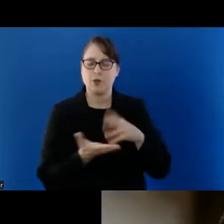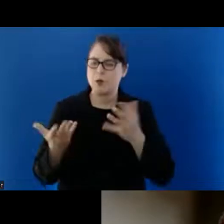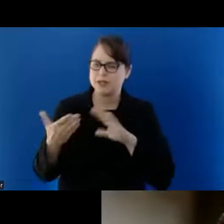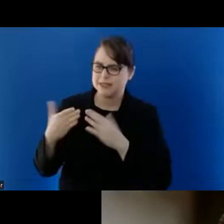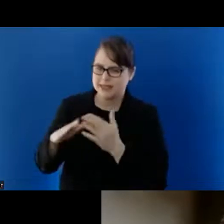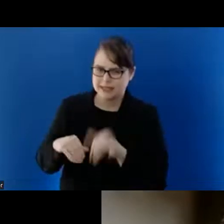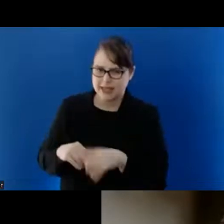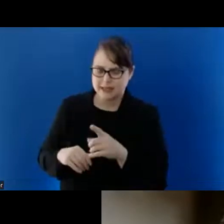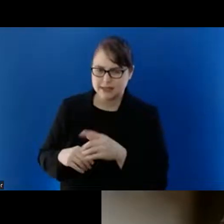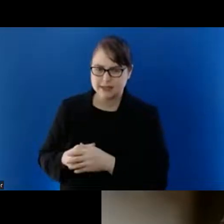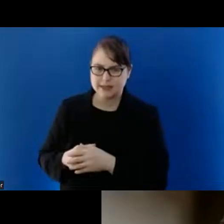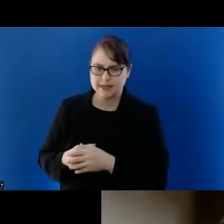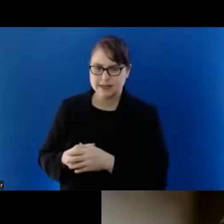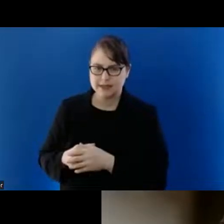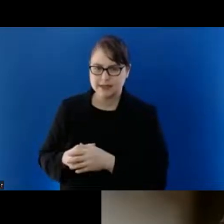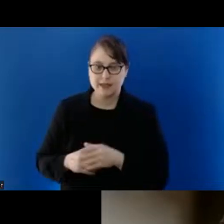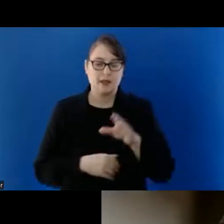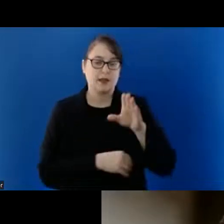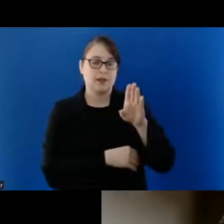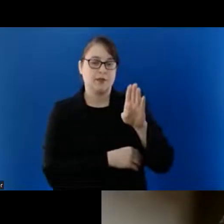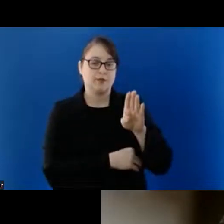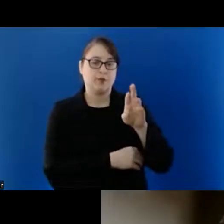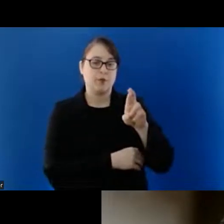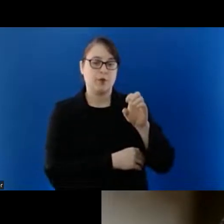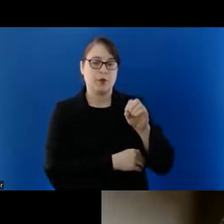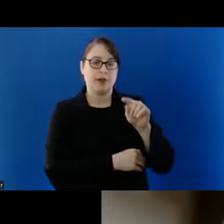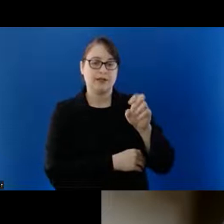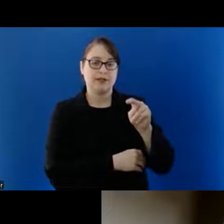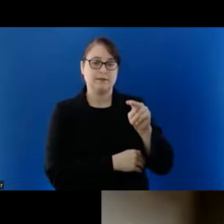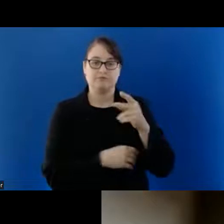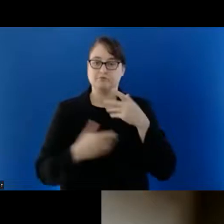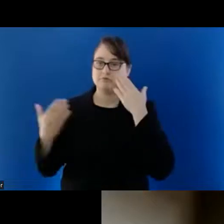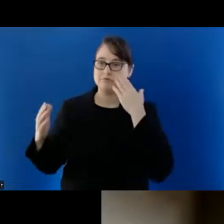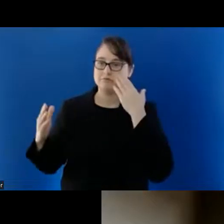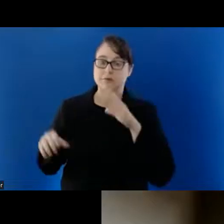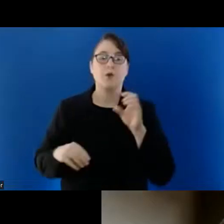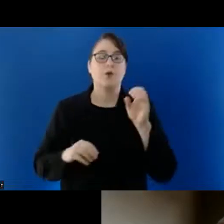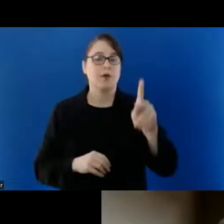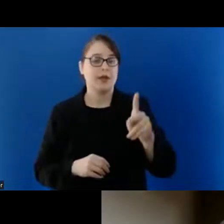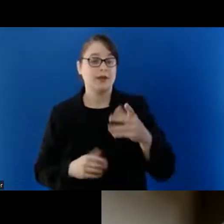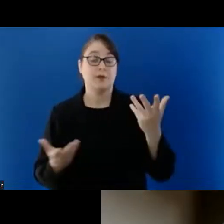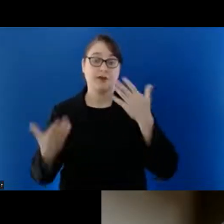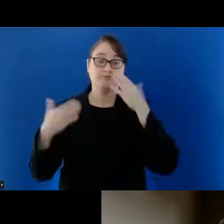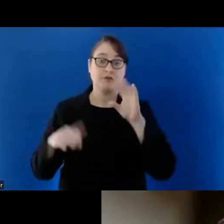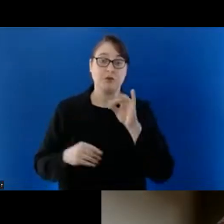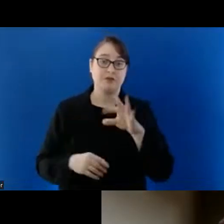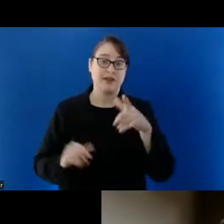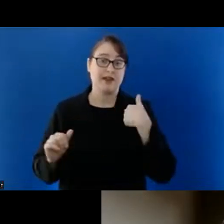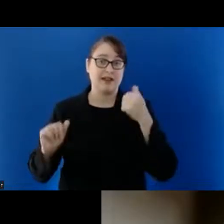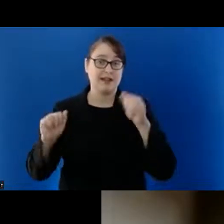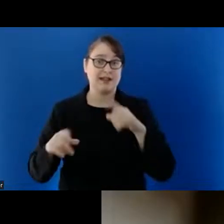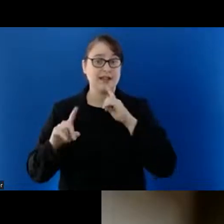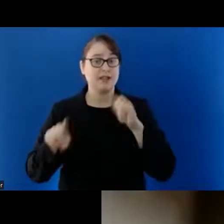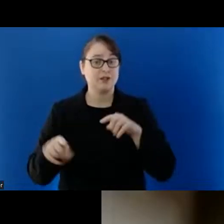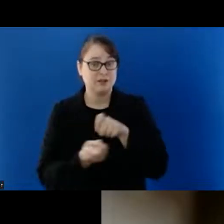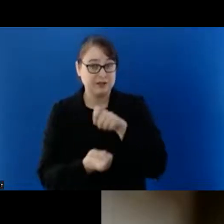that? Brockton. Okay. So I don't know that I'm going to be able to answer this, because this